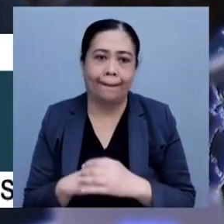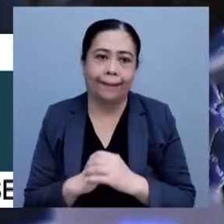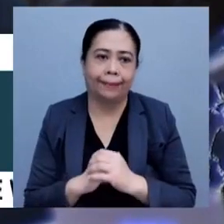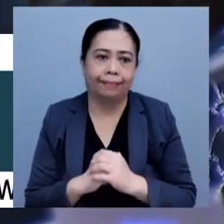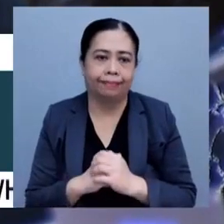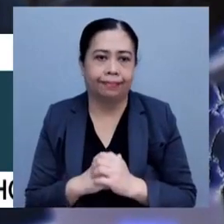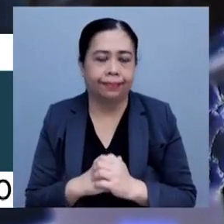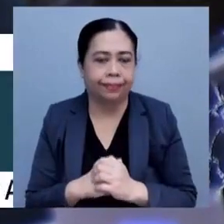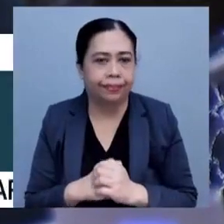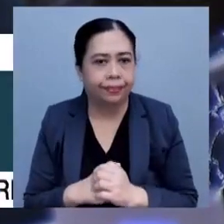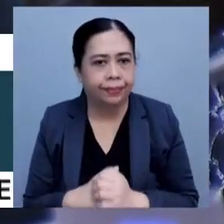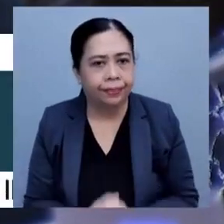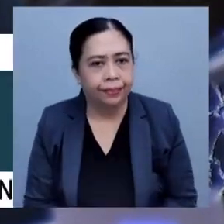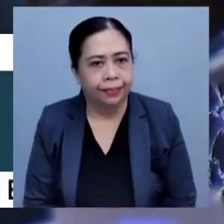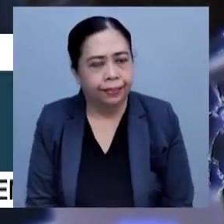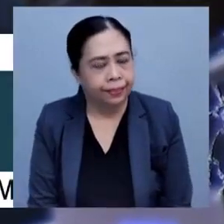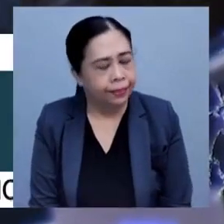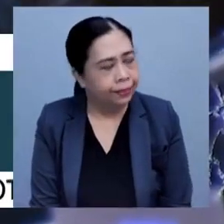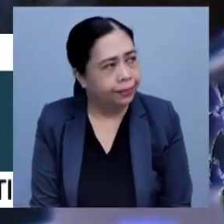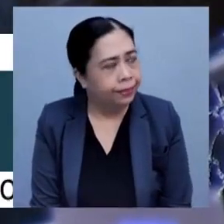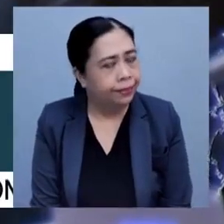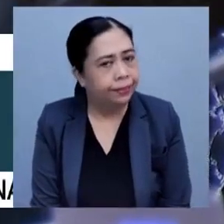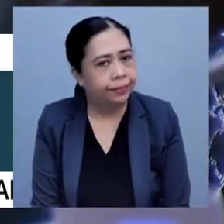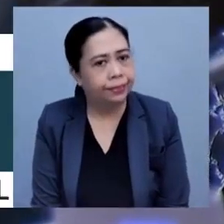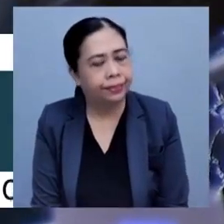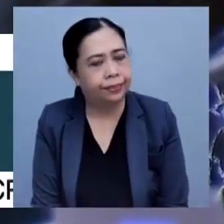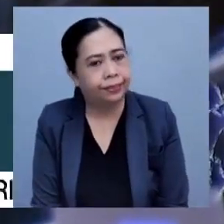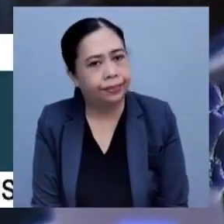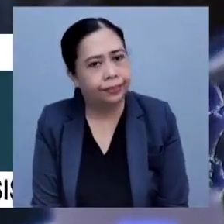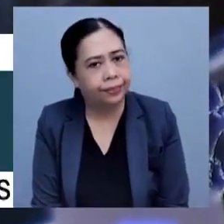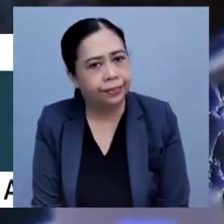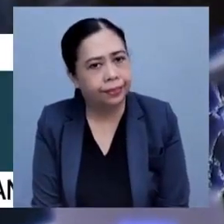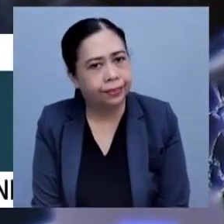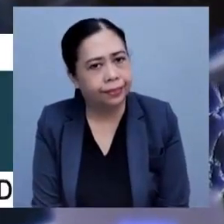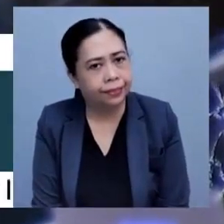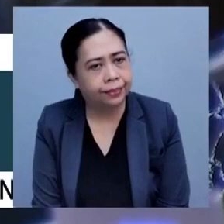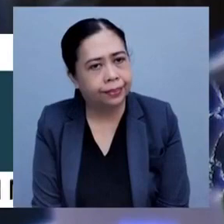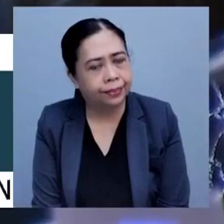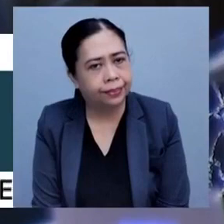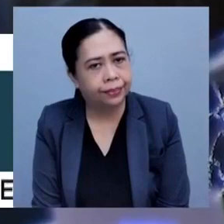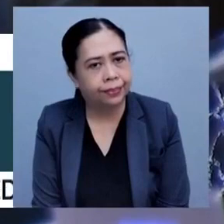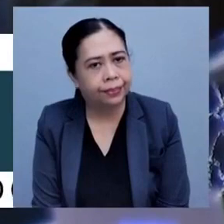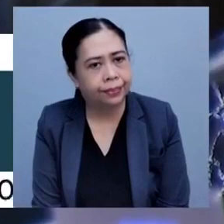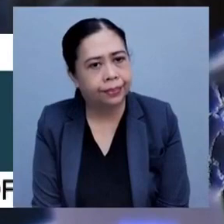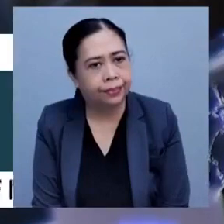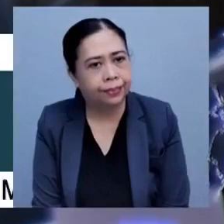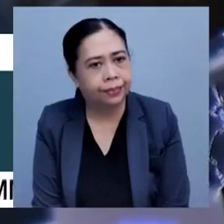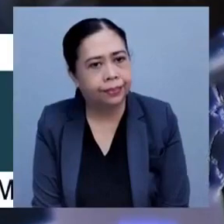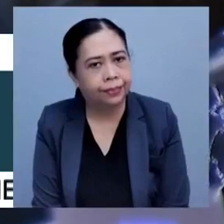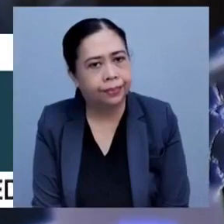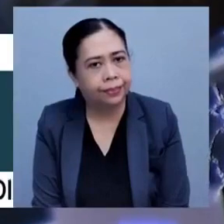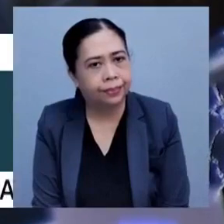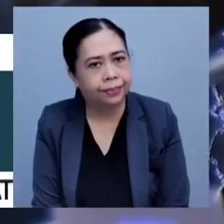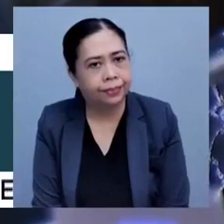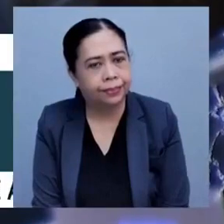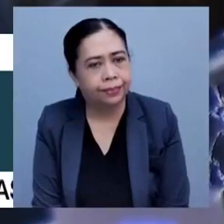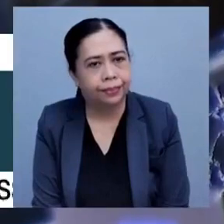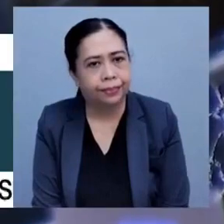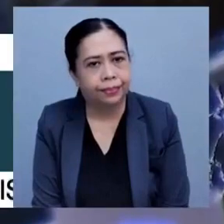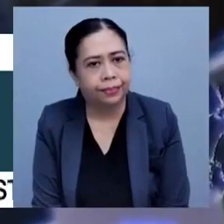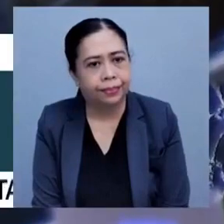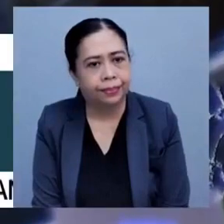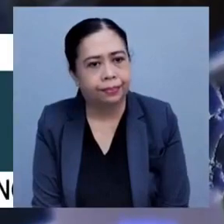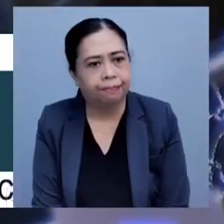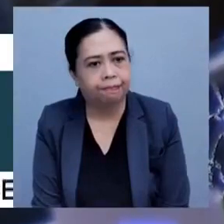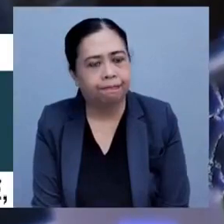probably be sent to the president within the week. Okay. So once we have organized, and I think that will